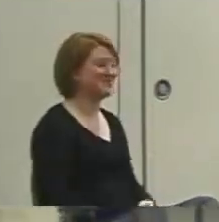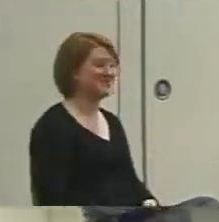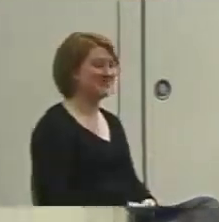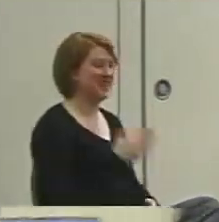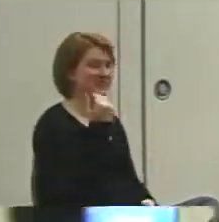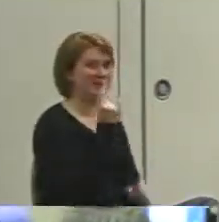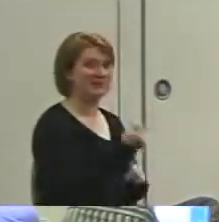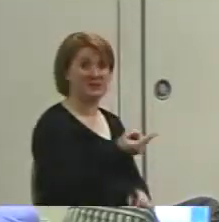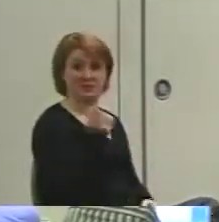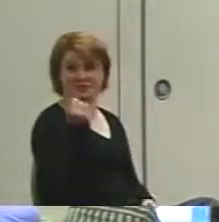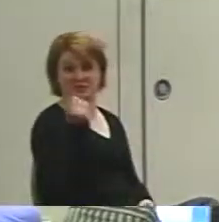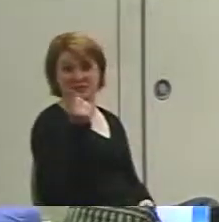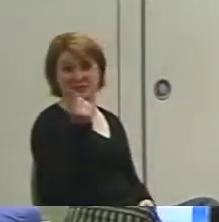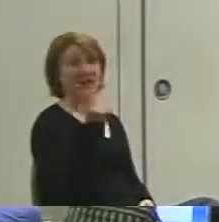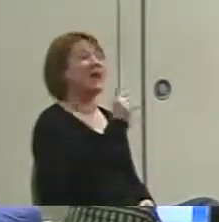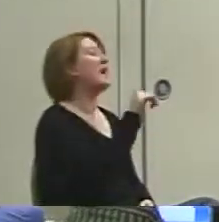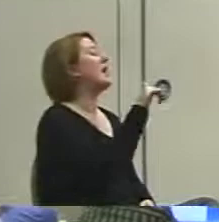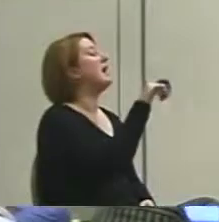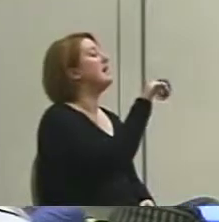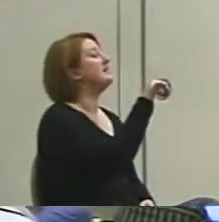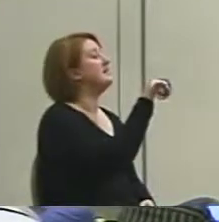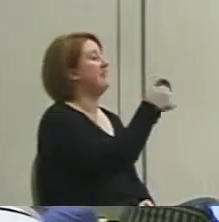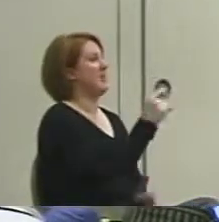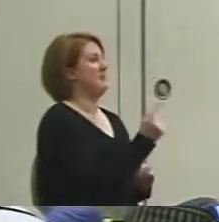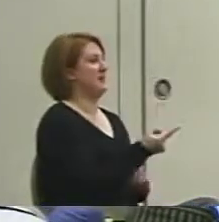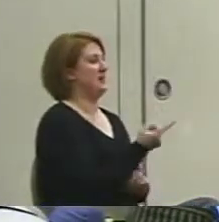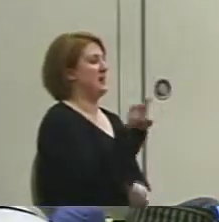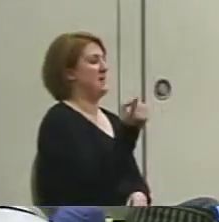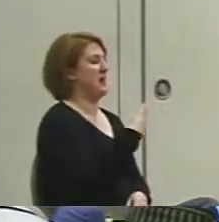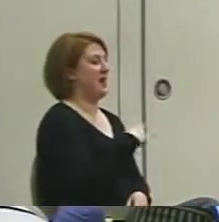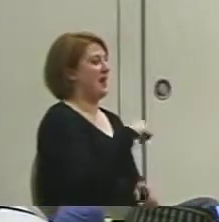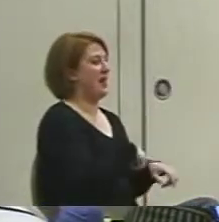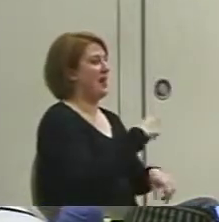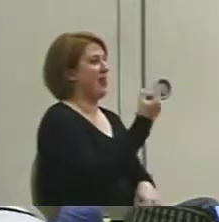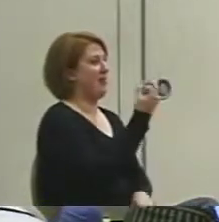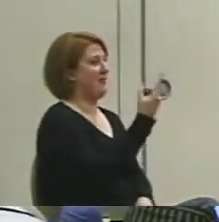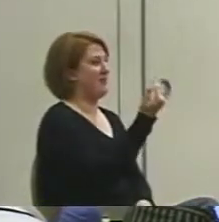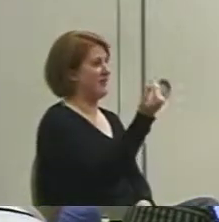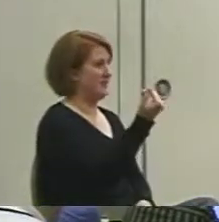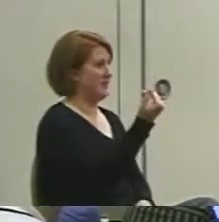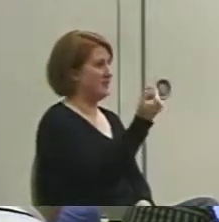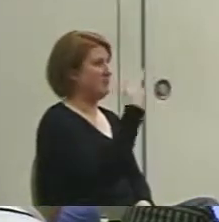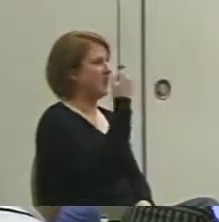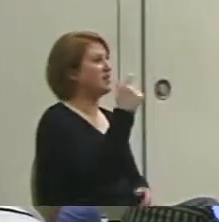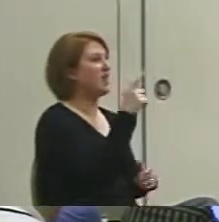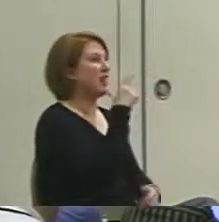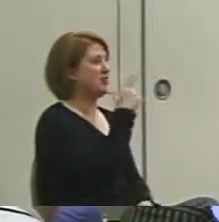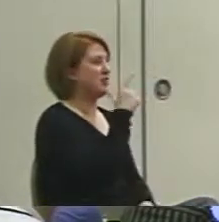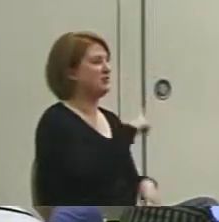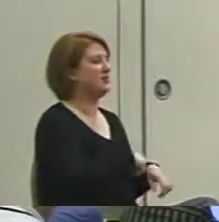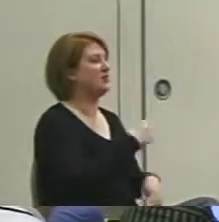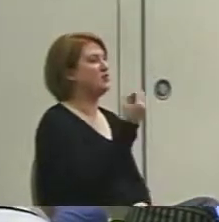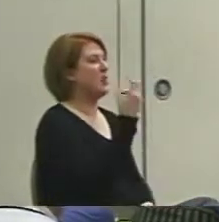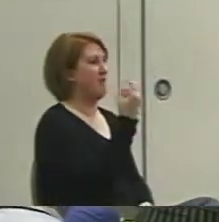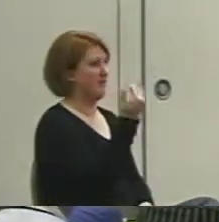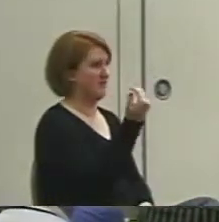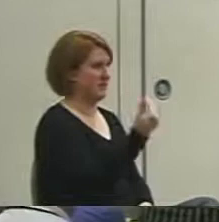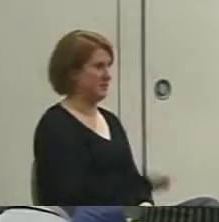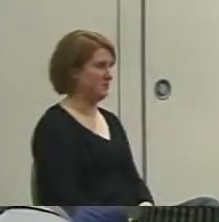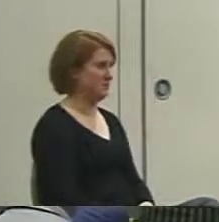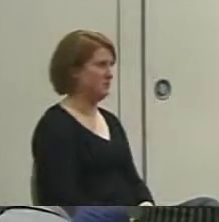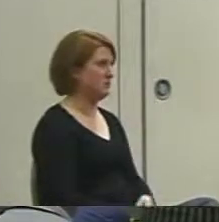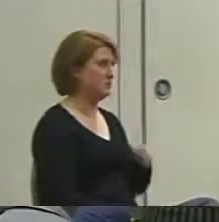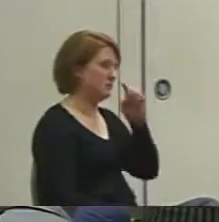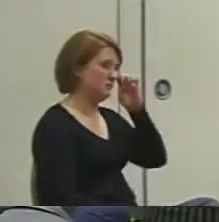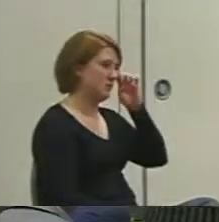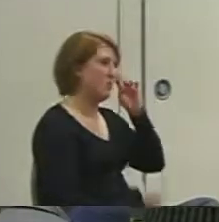15 minutes? 10 minutes? Yeah, 10. Why don't we try and come back at 11:15 because lunch is at 12:15. Okay. Give us 1 hour.